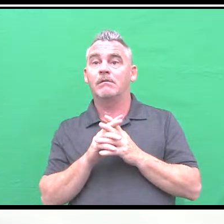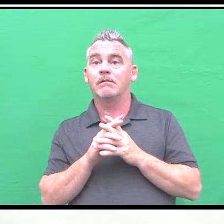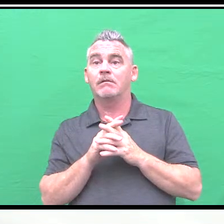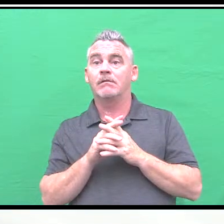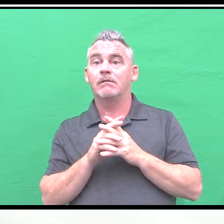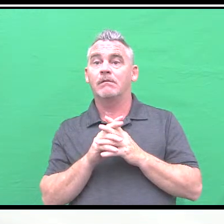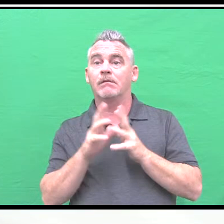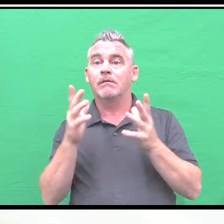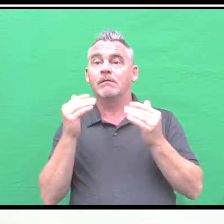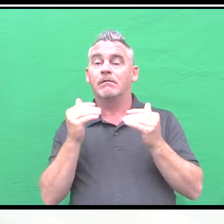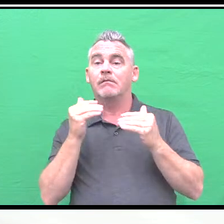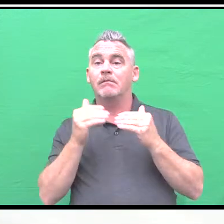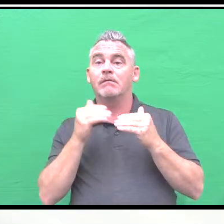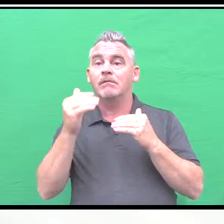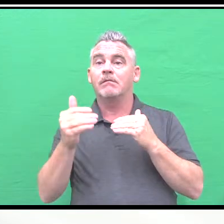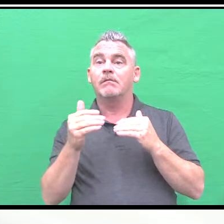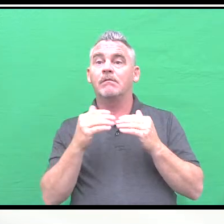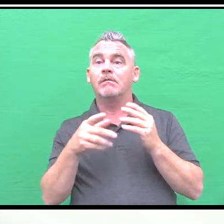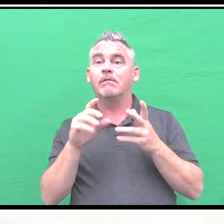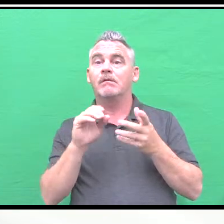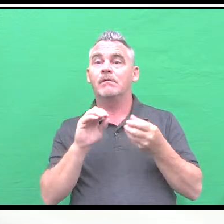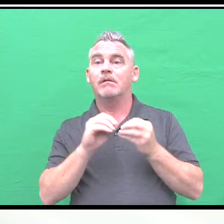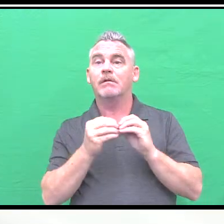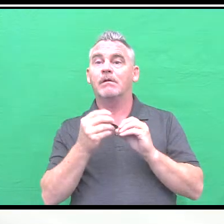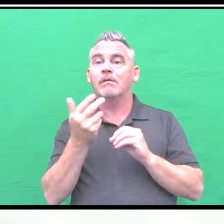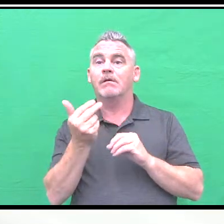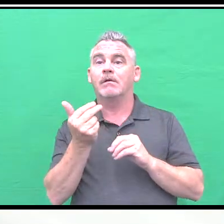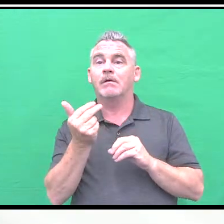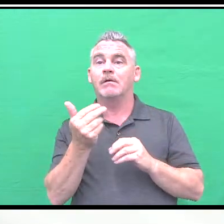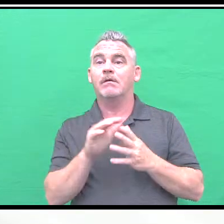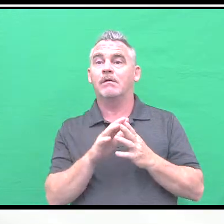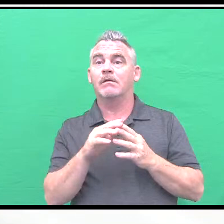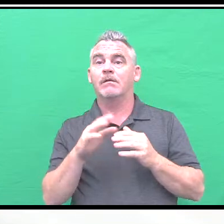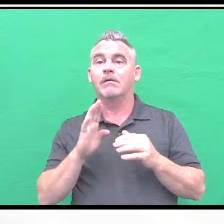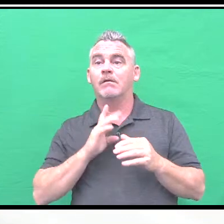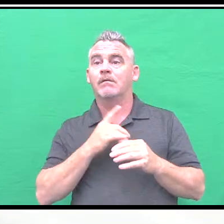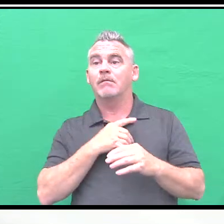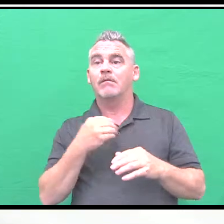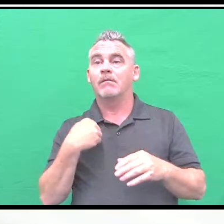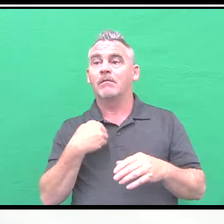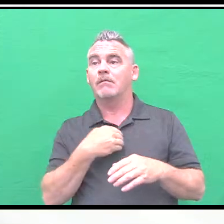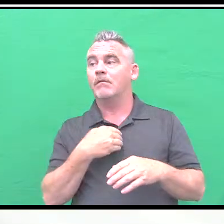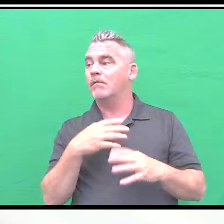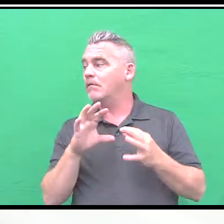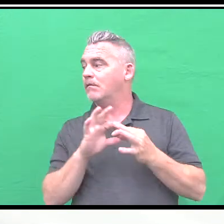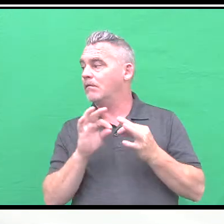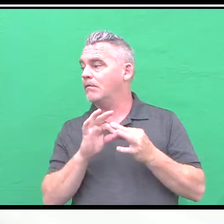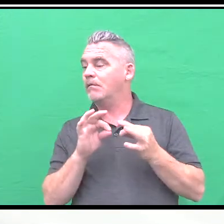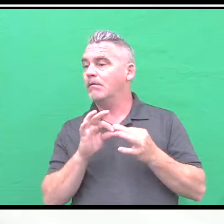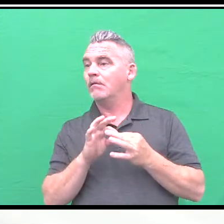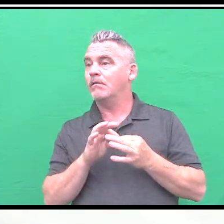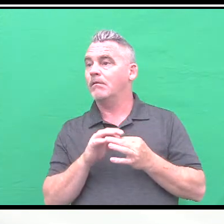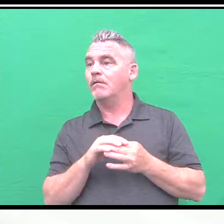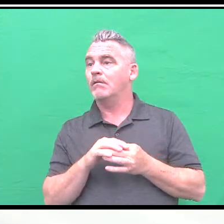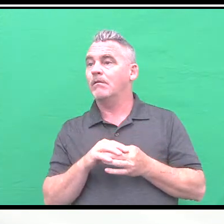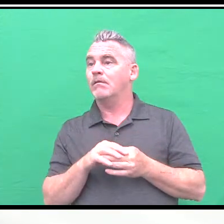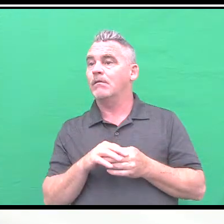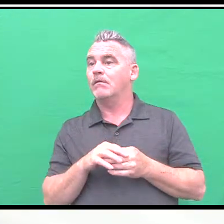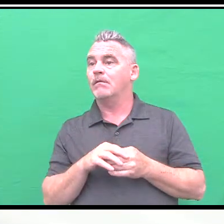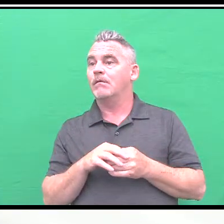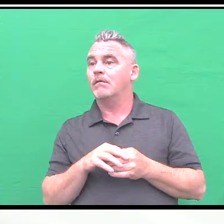Going forward, that takes us to item 13, board member comments. Does anybody have anything they want to share this evening?